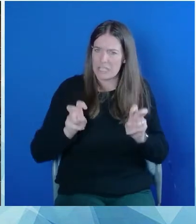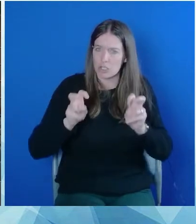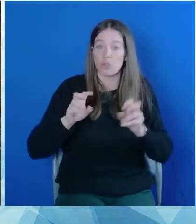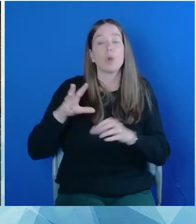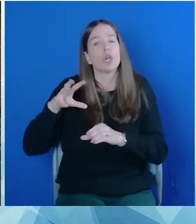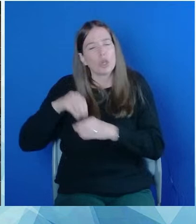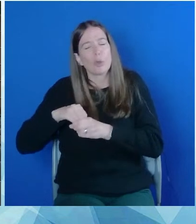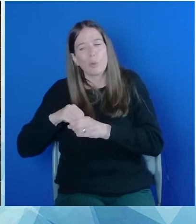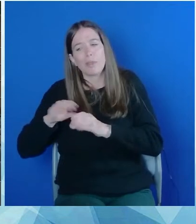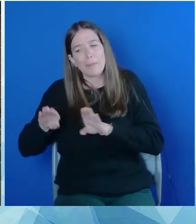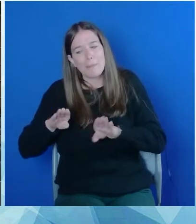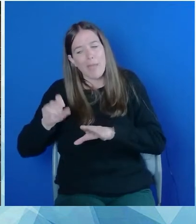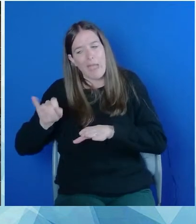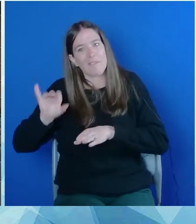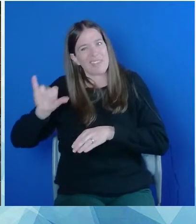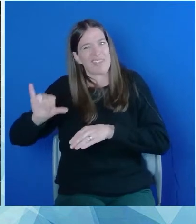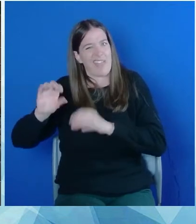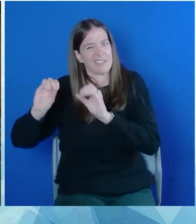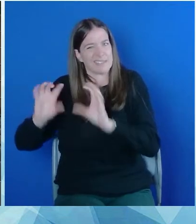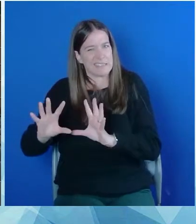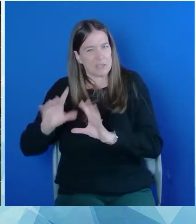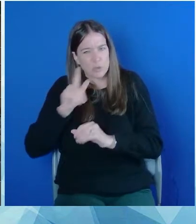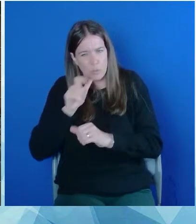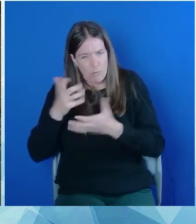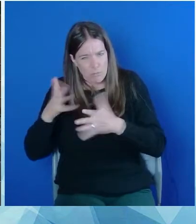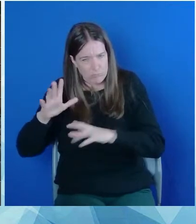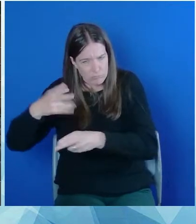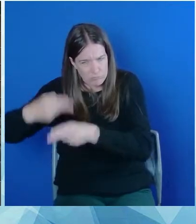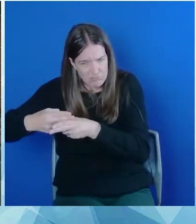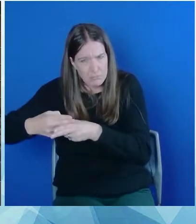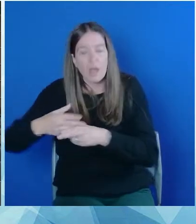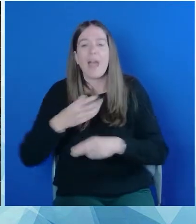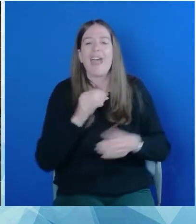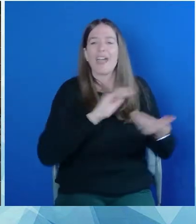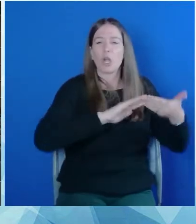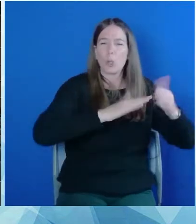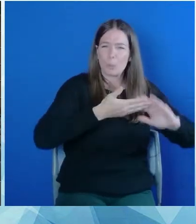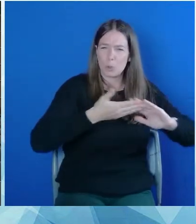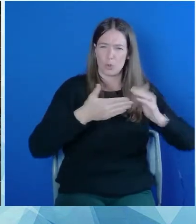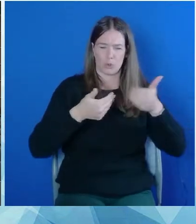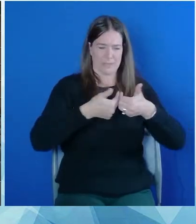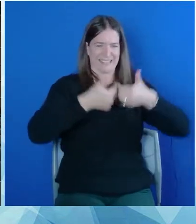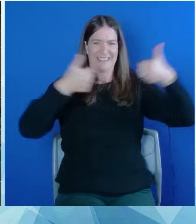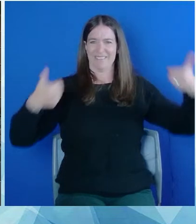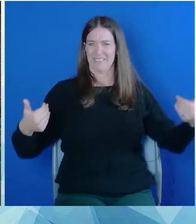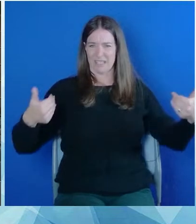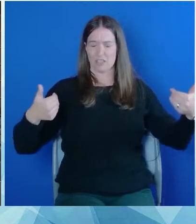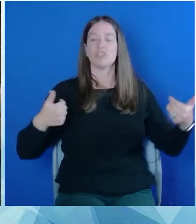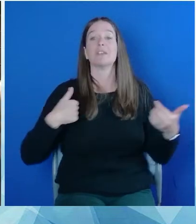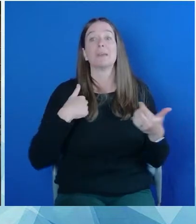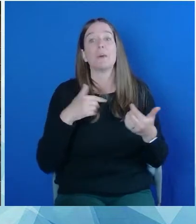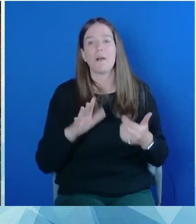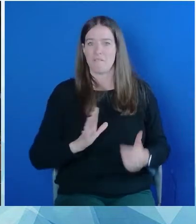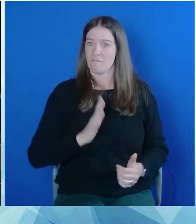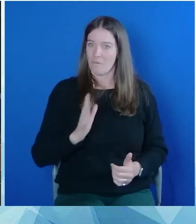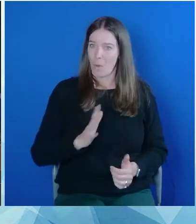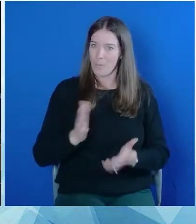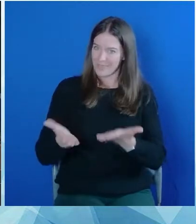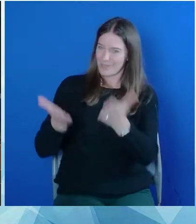whose name has already been mentioned, also the division within the community. So I am formally asking Ms. Williams for those focus groups. Thank